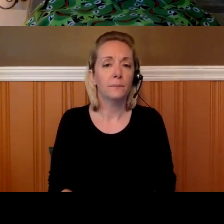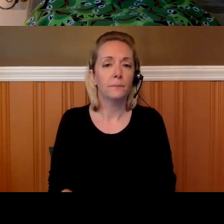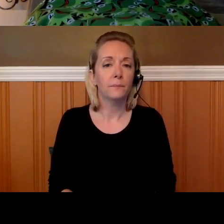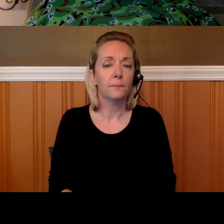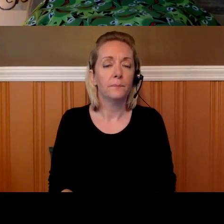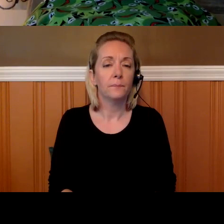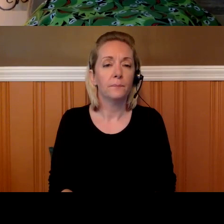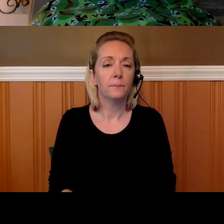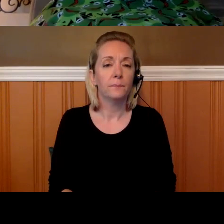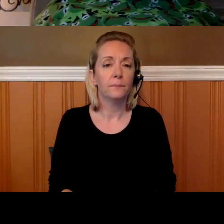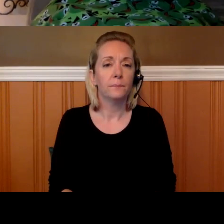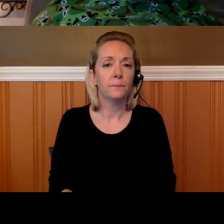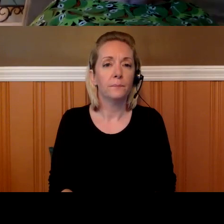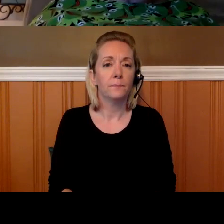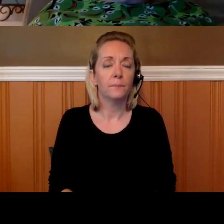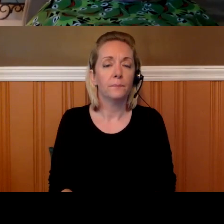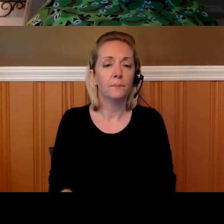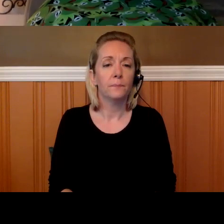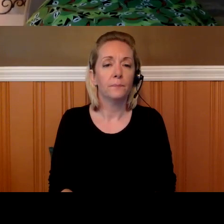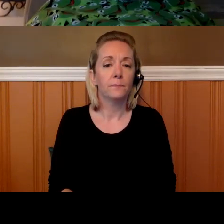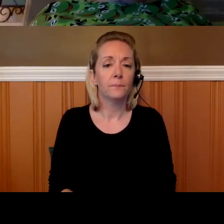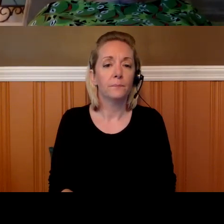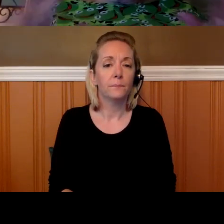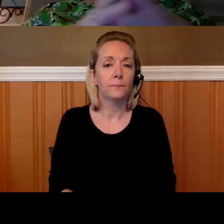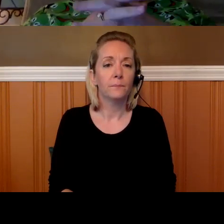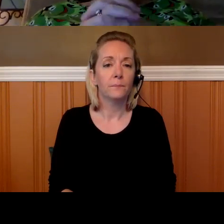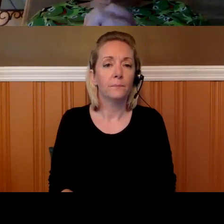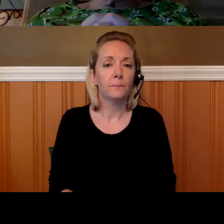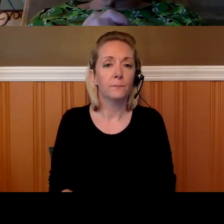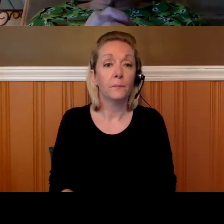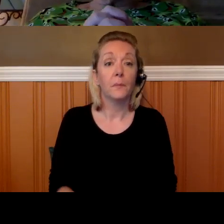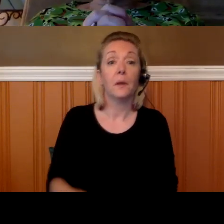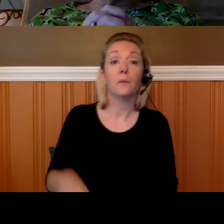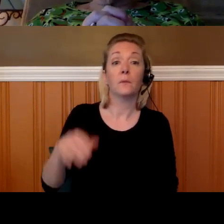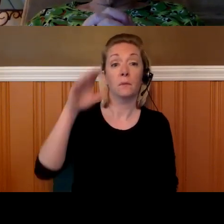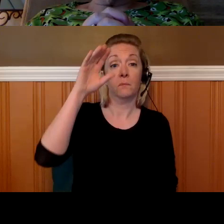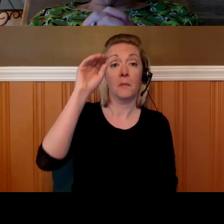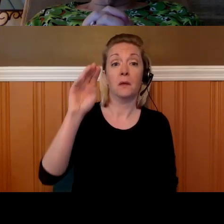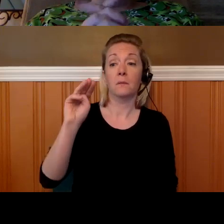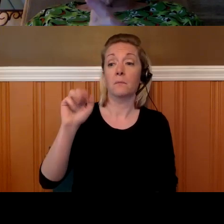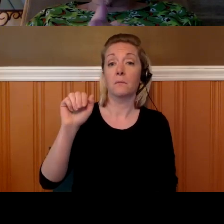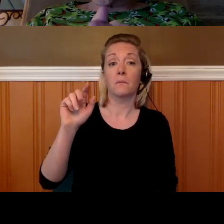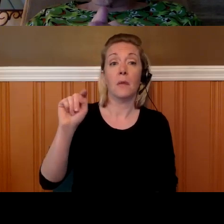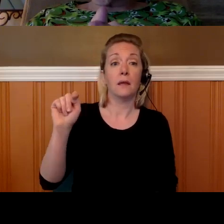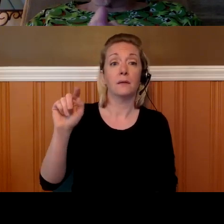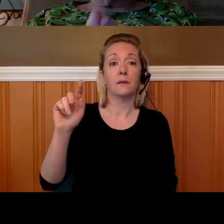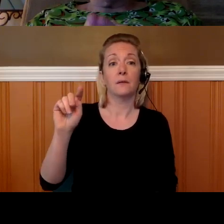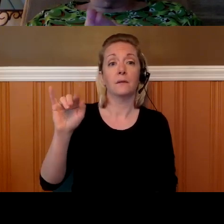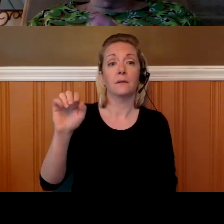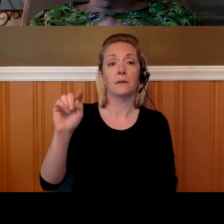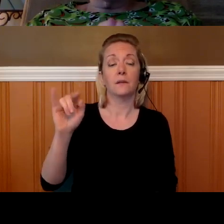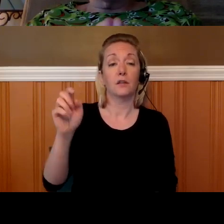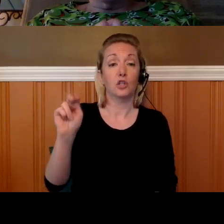If you want to, in Matt Tejan's work, What's the Complexity Framework